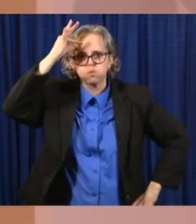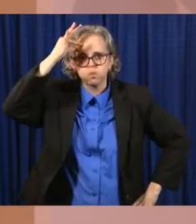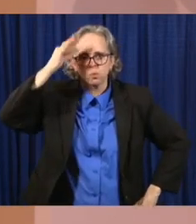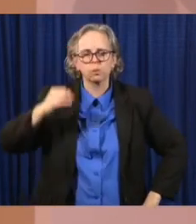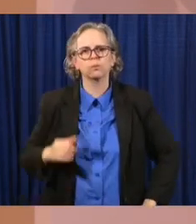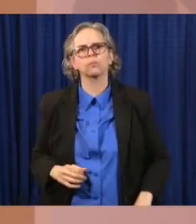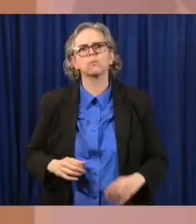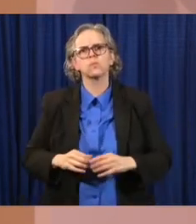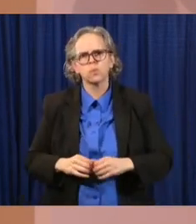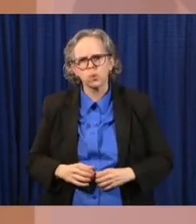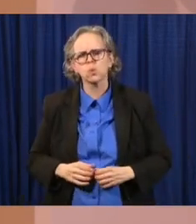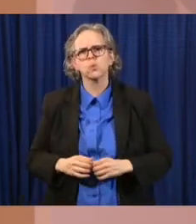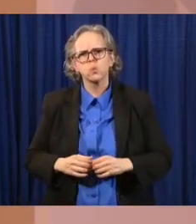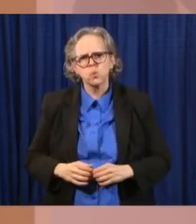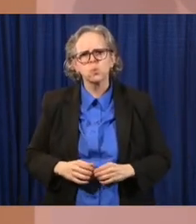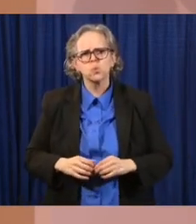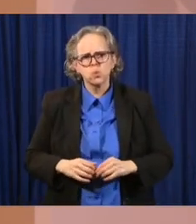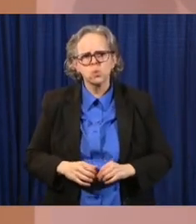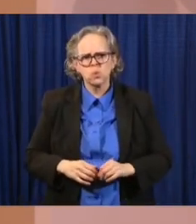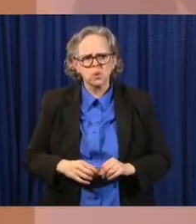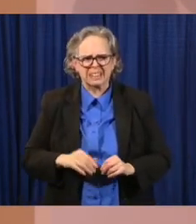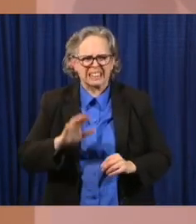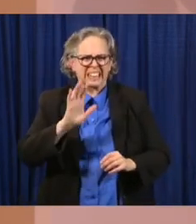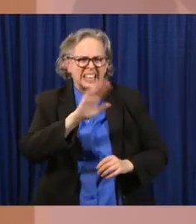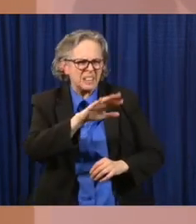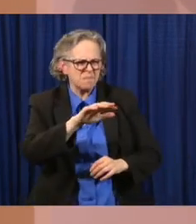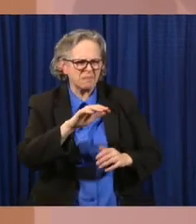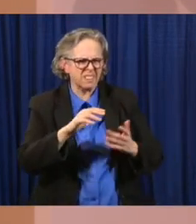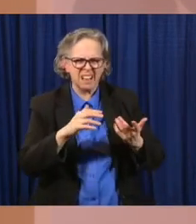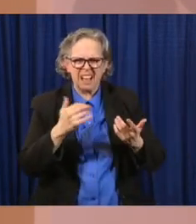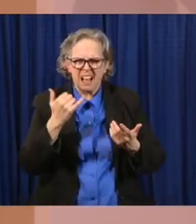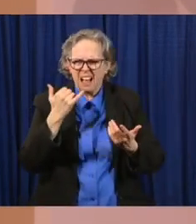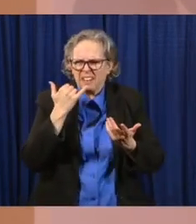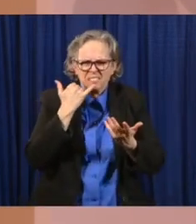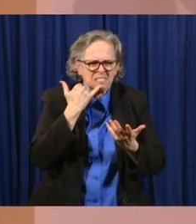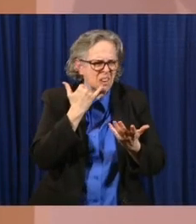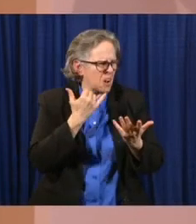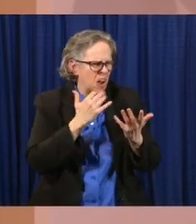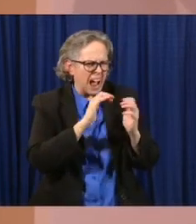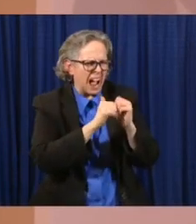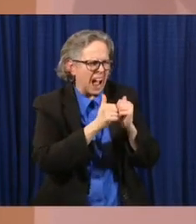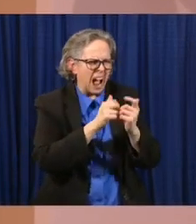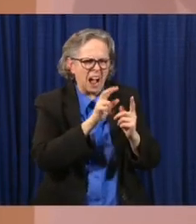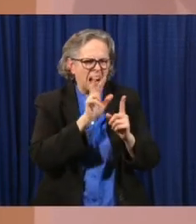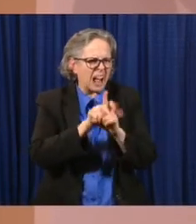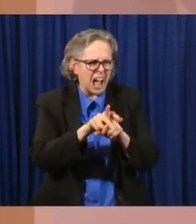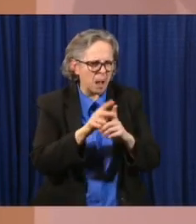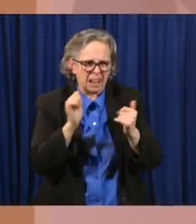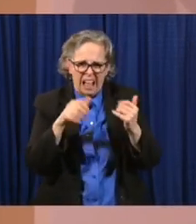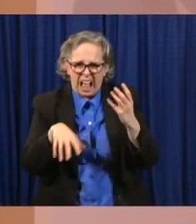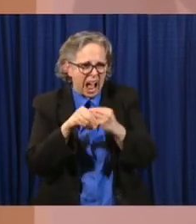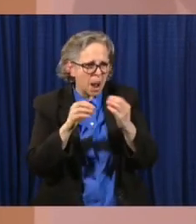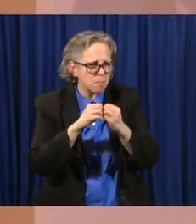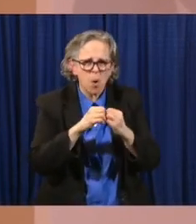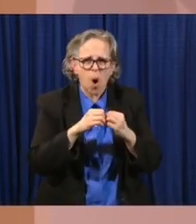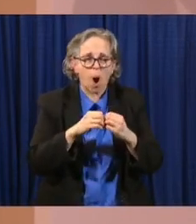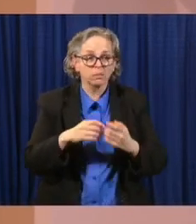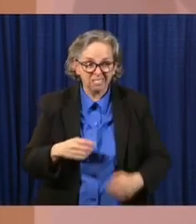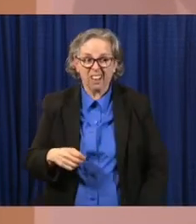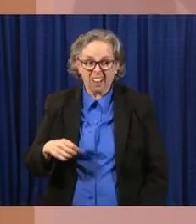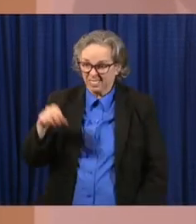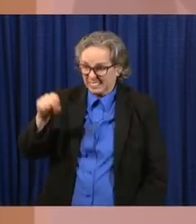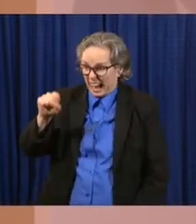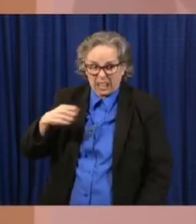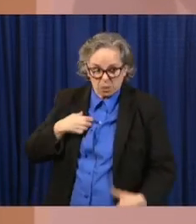I asked the question, phones and processing claims, why not add more? And they are. They assured me that they are,